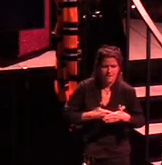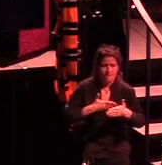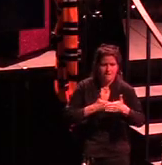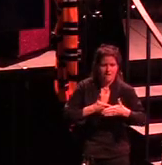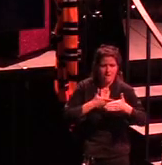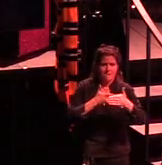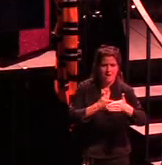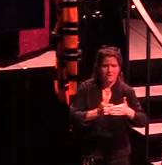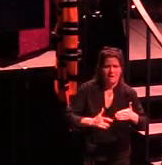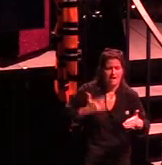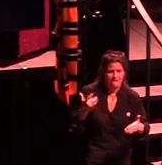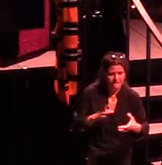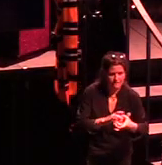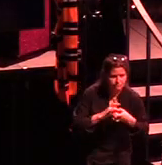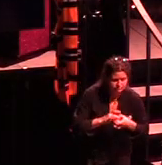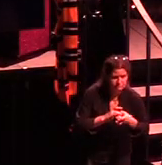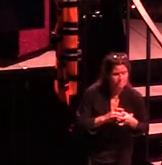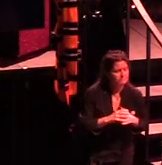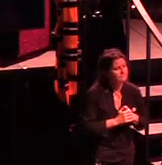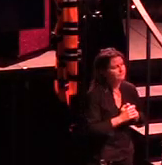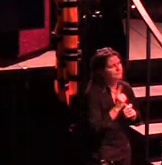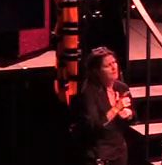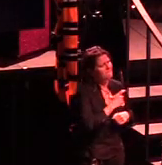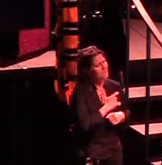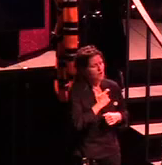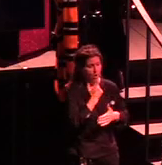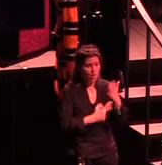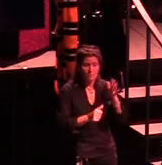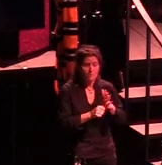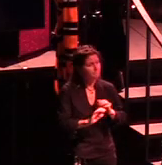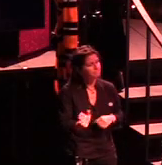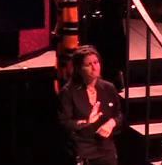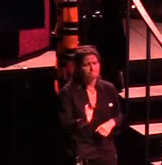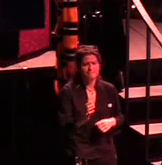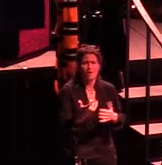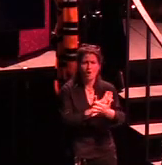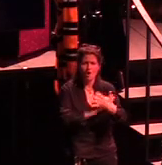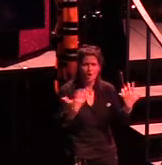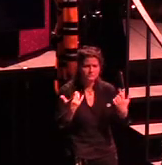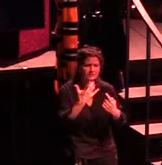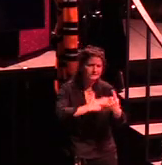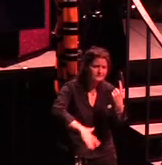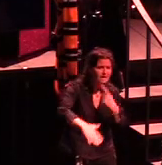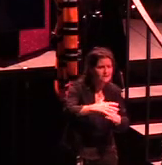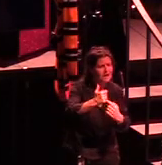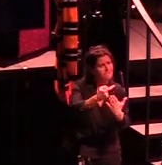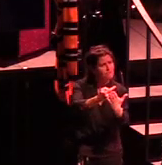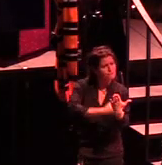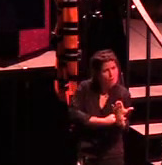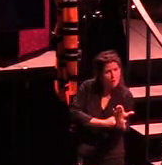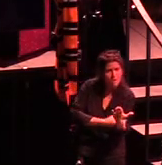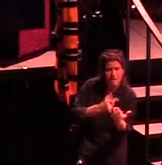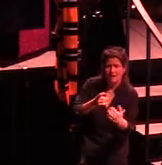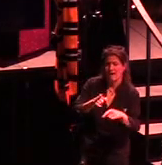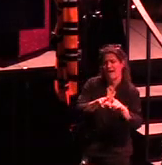fear wasn't the only problem the many unspoken rules of our society don't shout about Peter